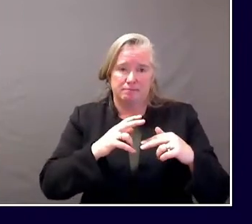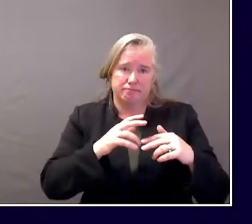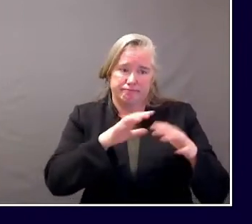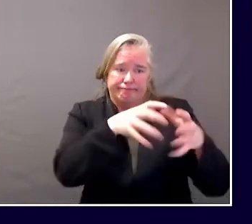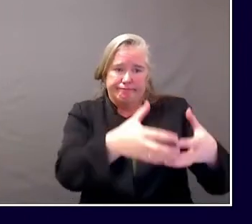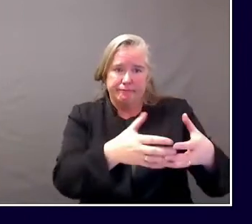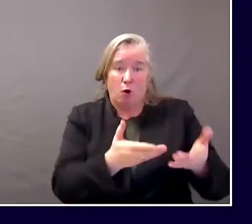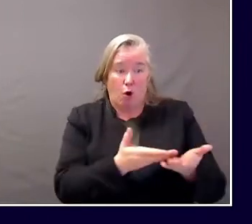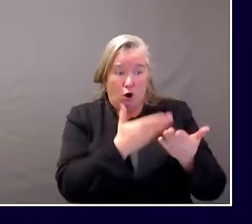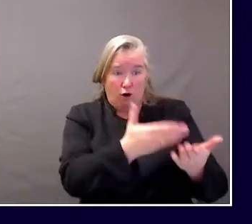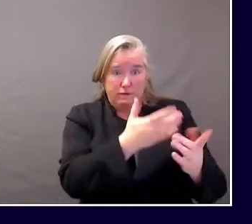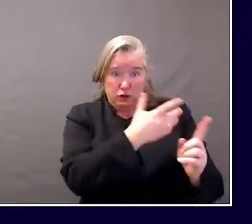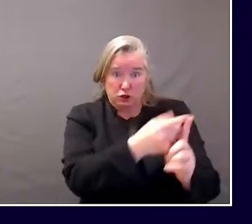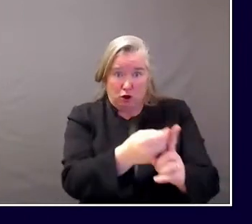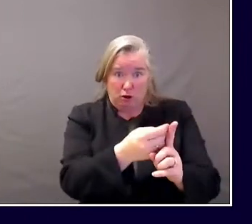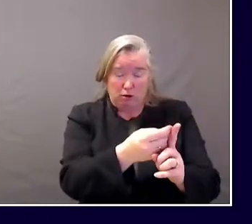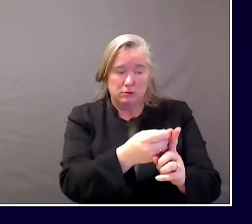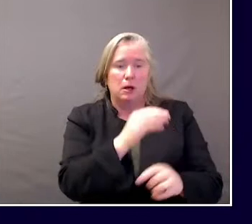been a little bit of a